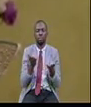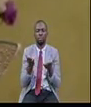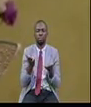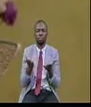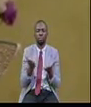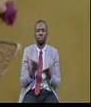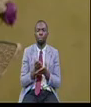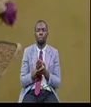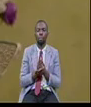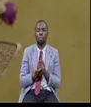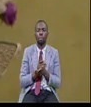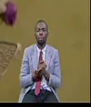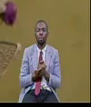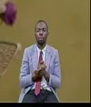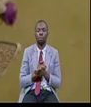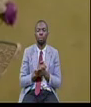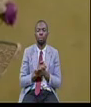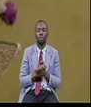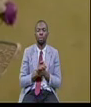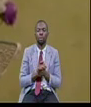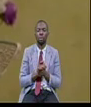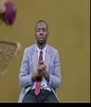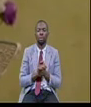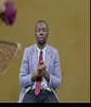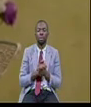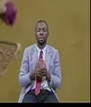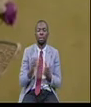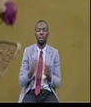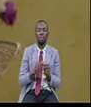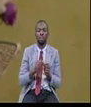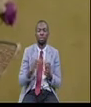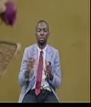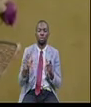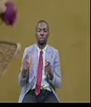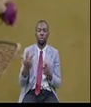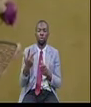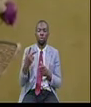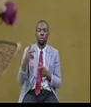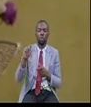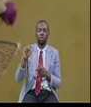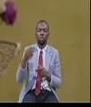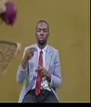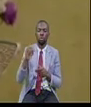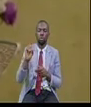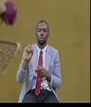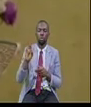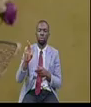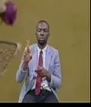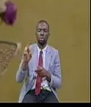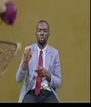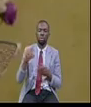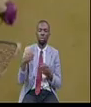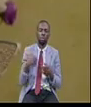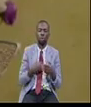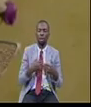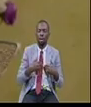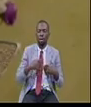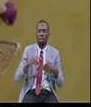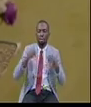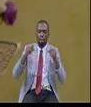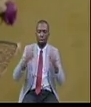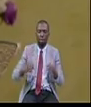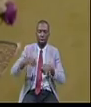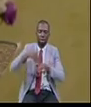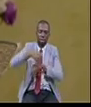Training Service. And every third Thursday of the month, we have the Power Night. We should invite our